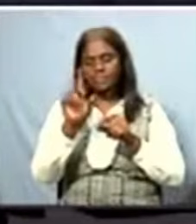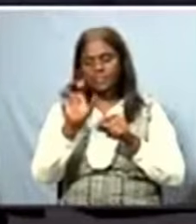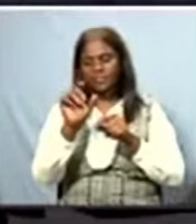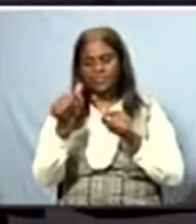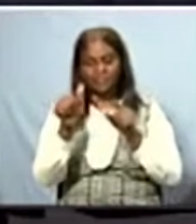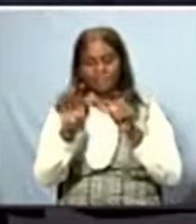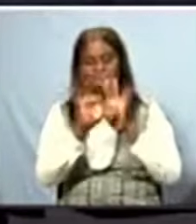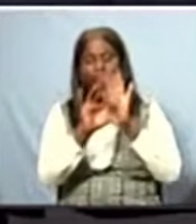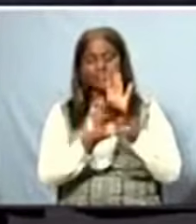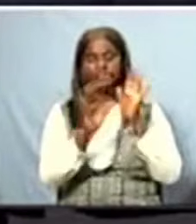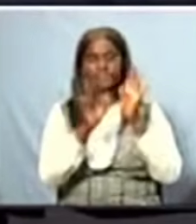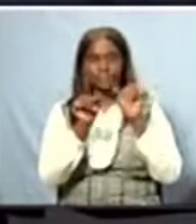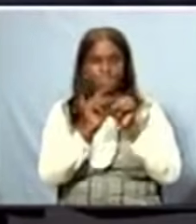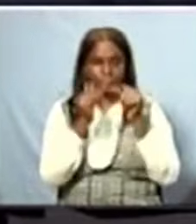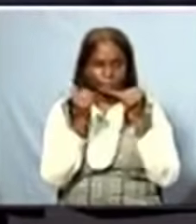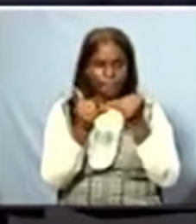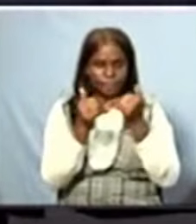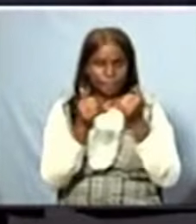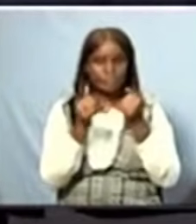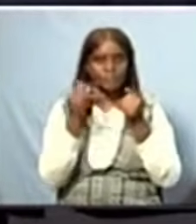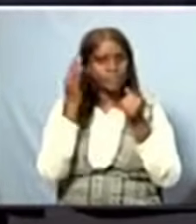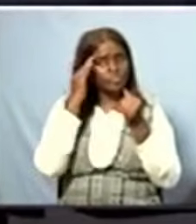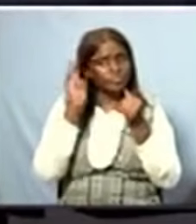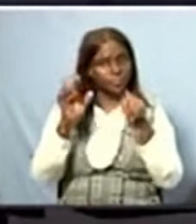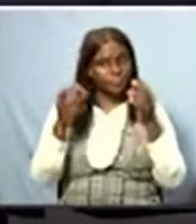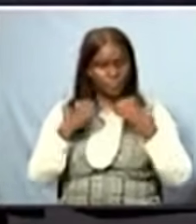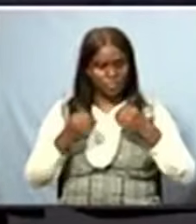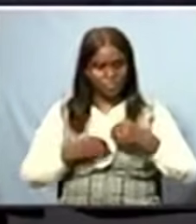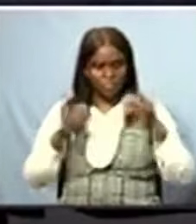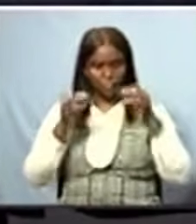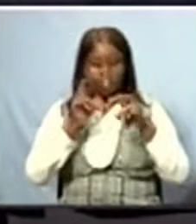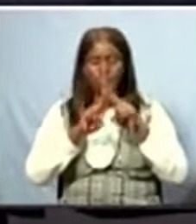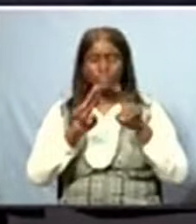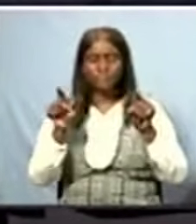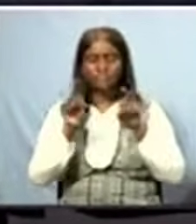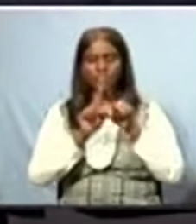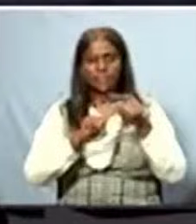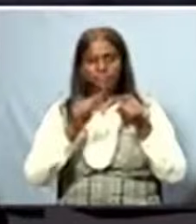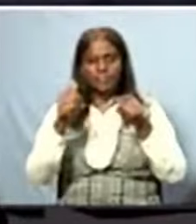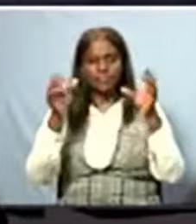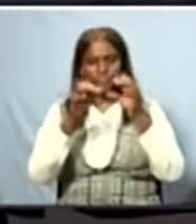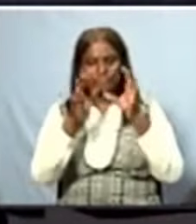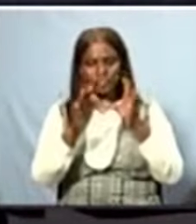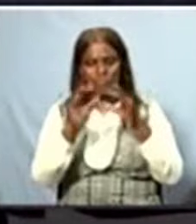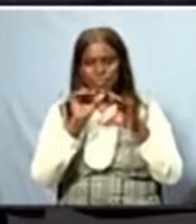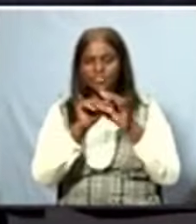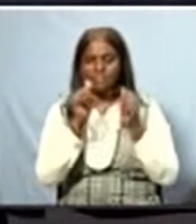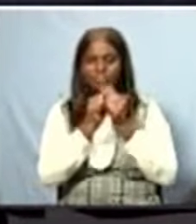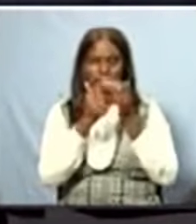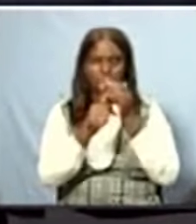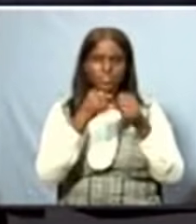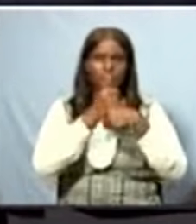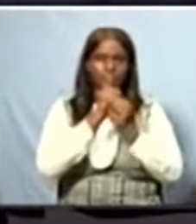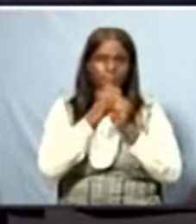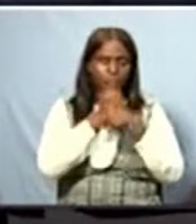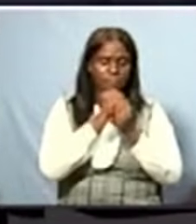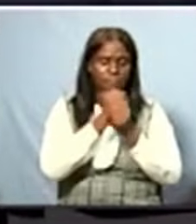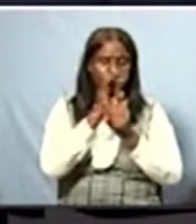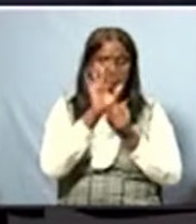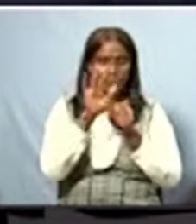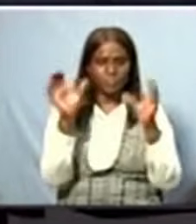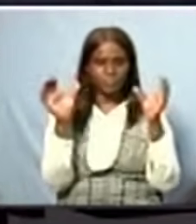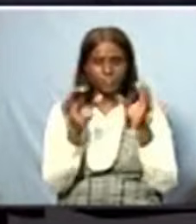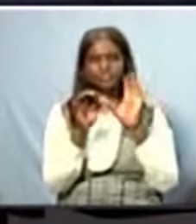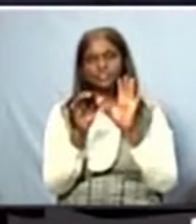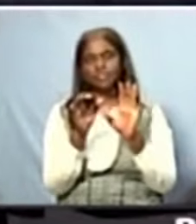the Constitution currently deems a mayor or council chairperson to be a councillor in terms of composition of a